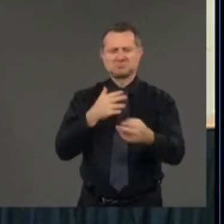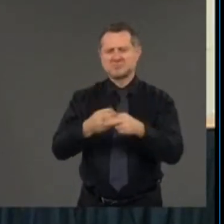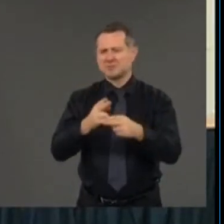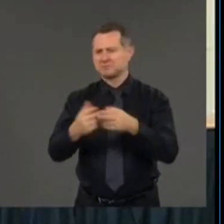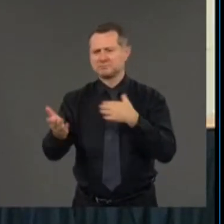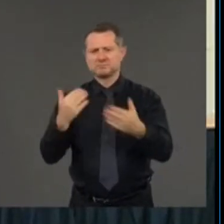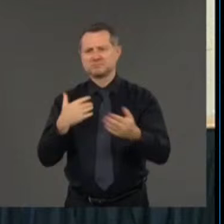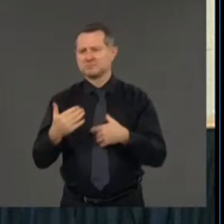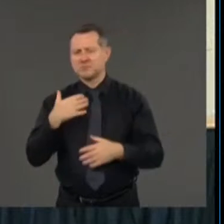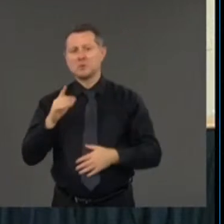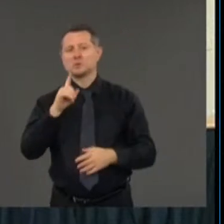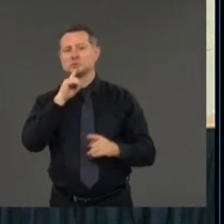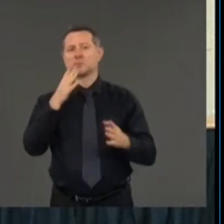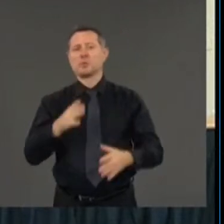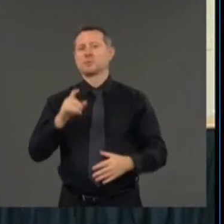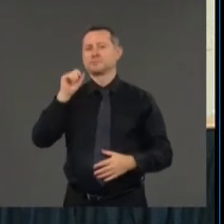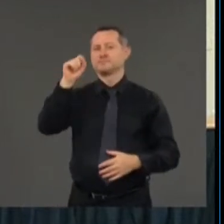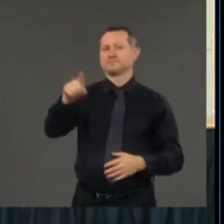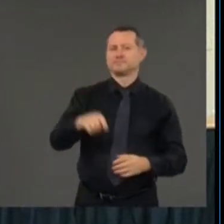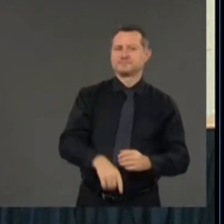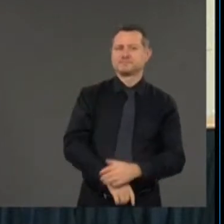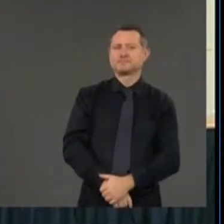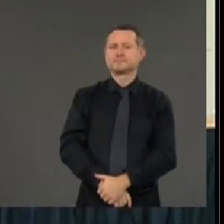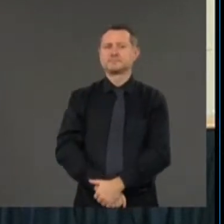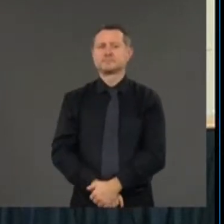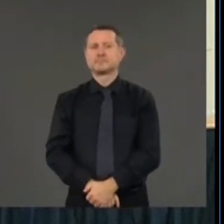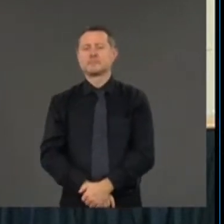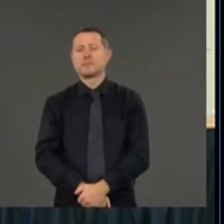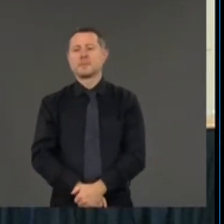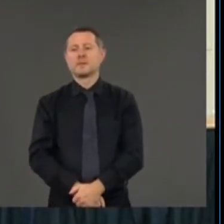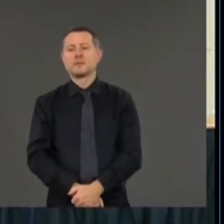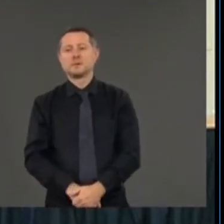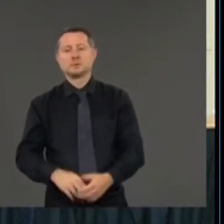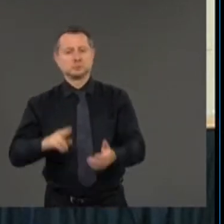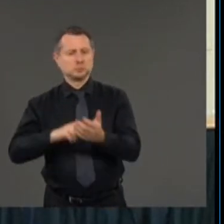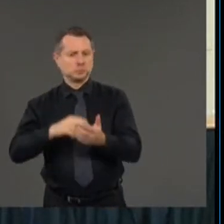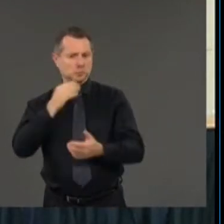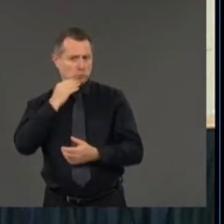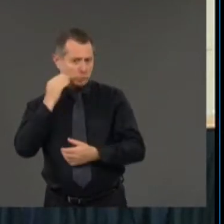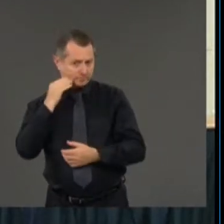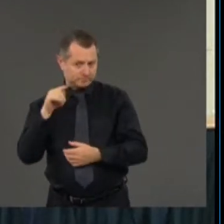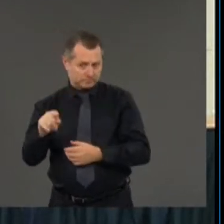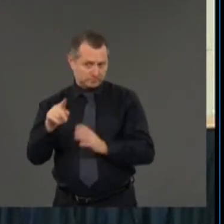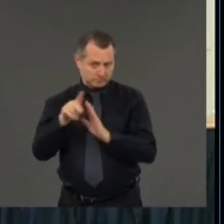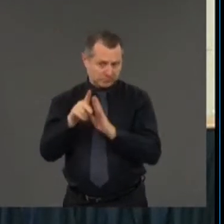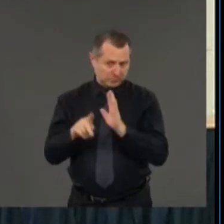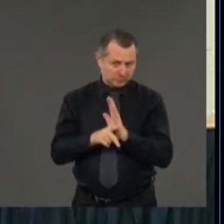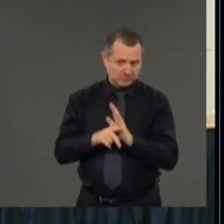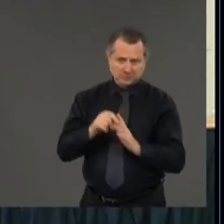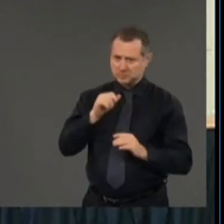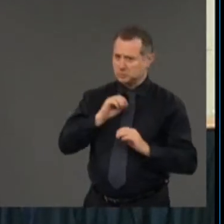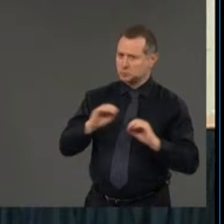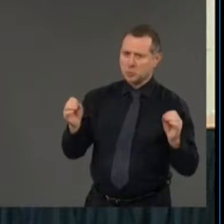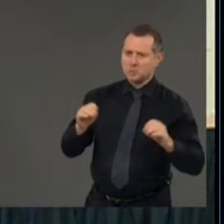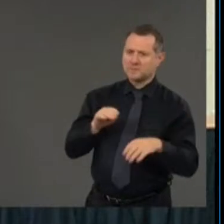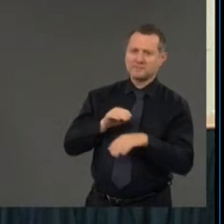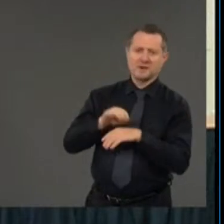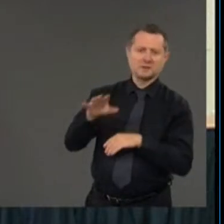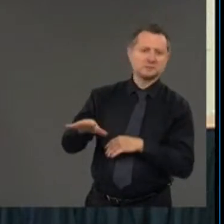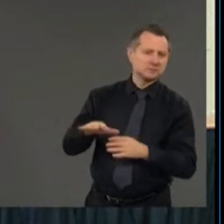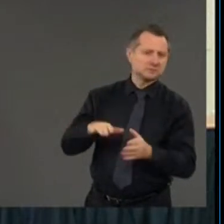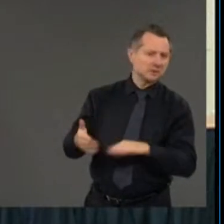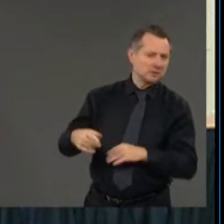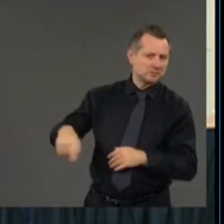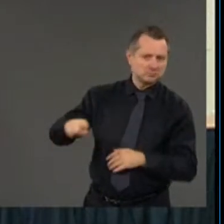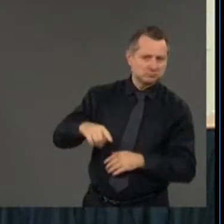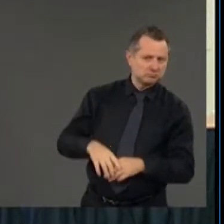Commissioner, how you are arguing that the nursing home admissions policy did not have any role in driving nursing home deaths, or just wasn't